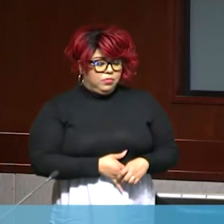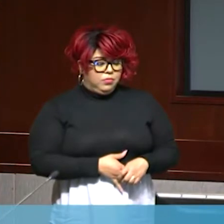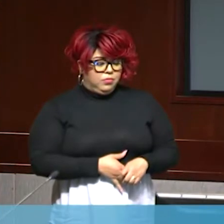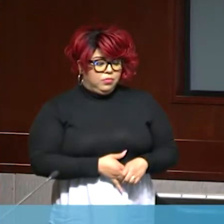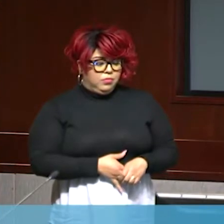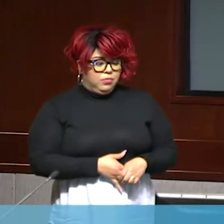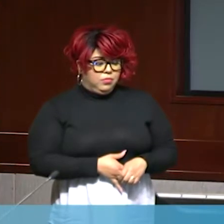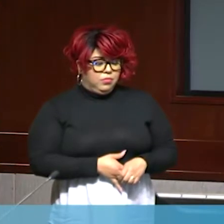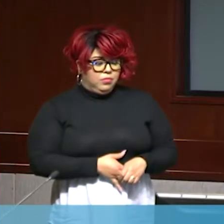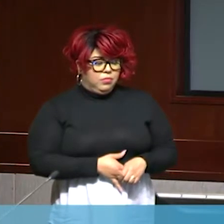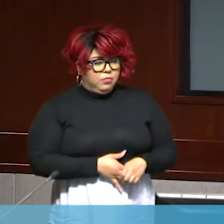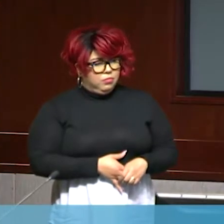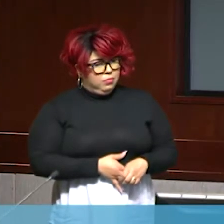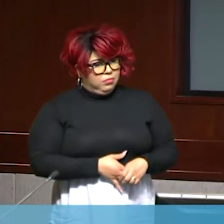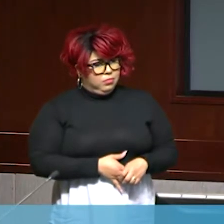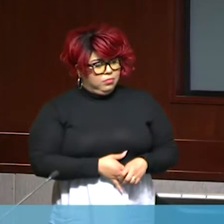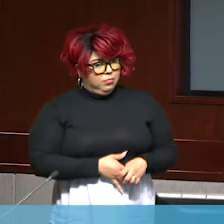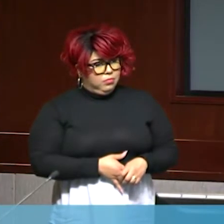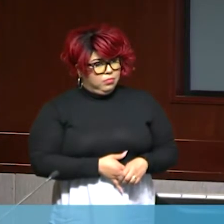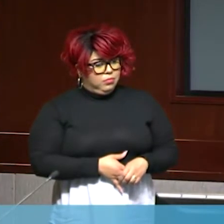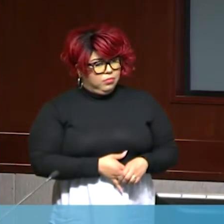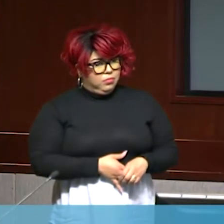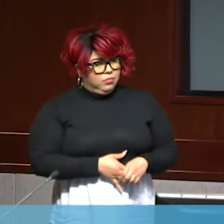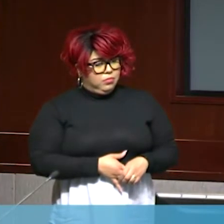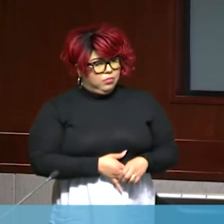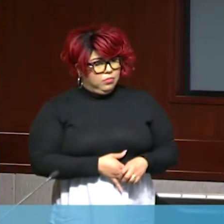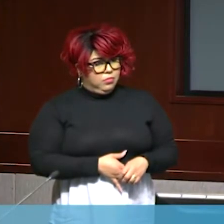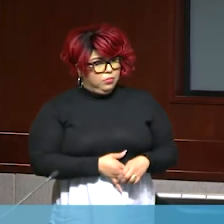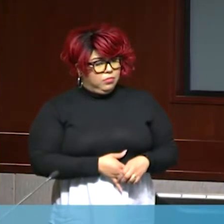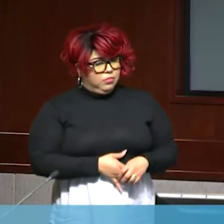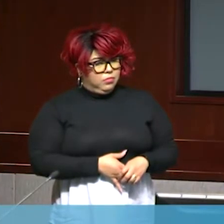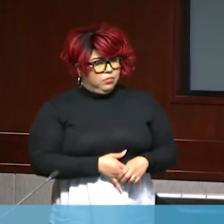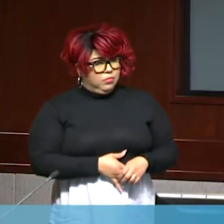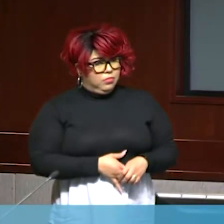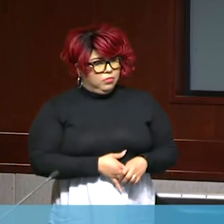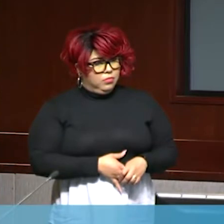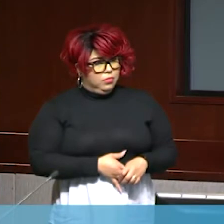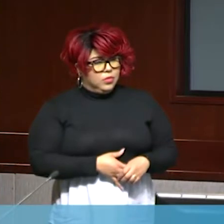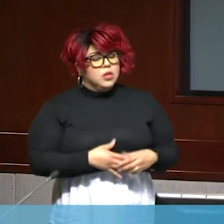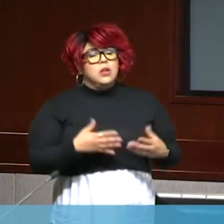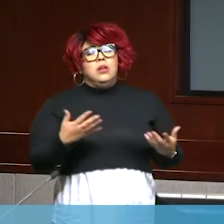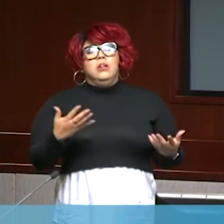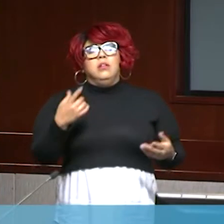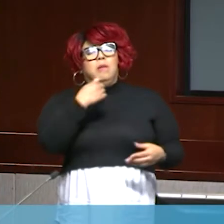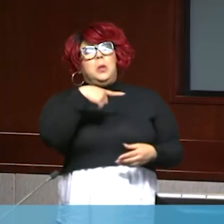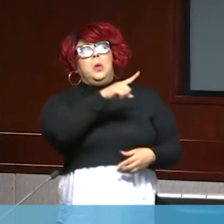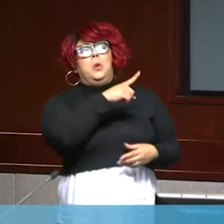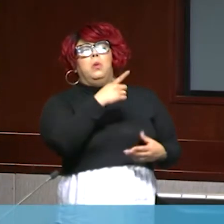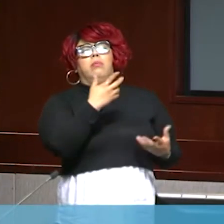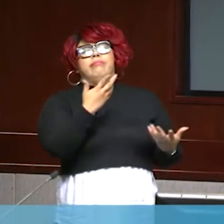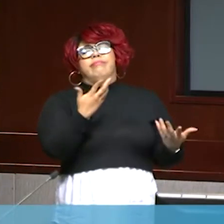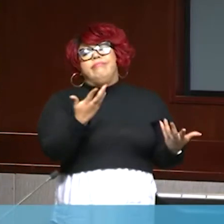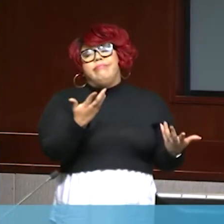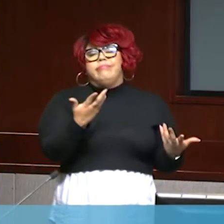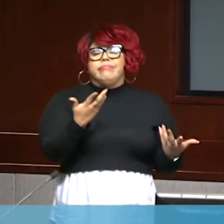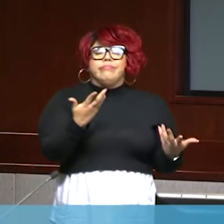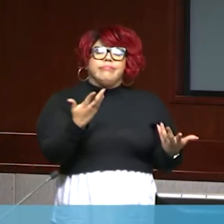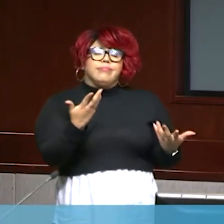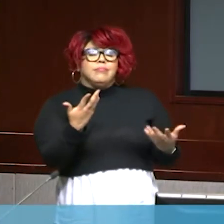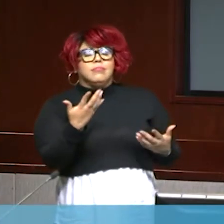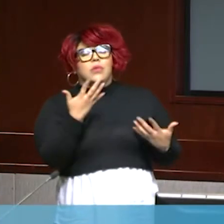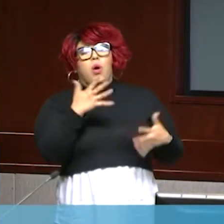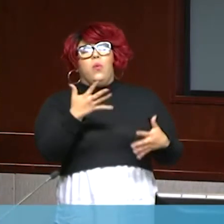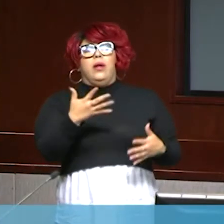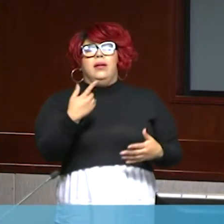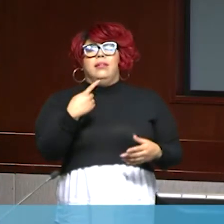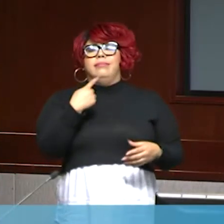going to have those conversations and the discussions. I mean, you guys have said, yes, we know it's going up, but is there, again, it